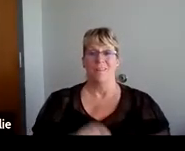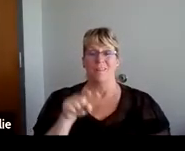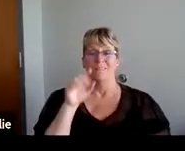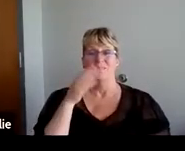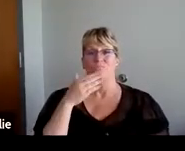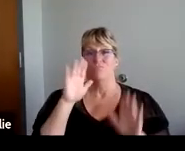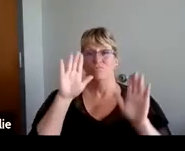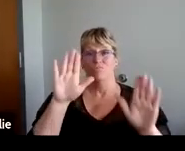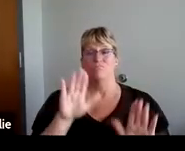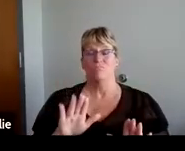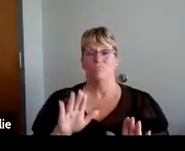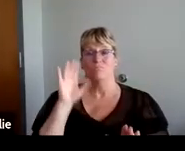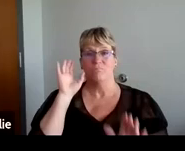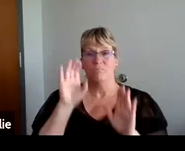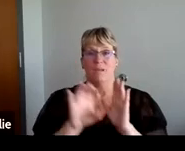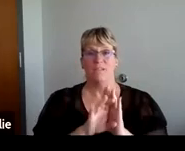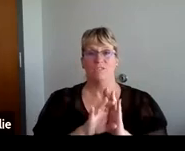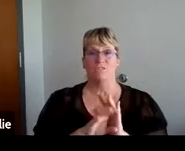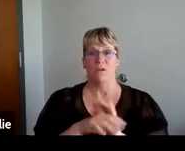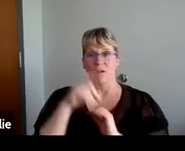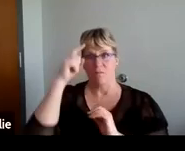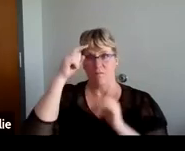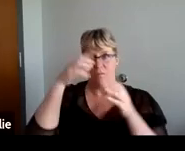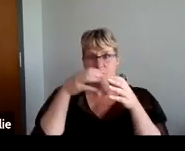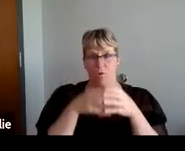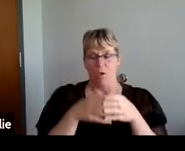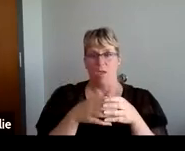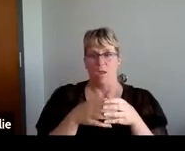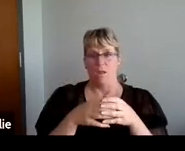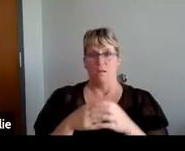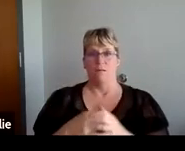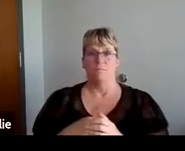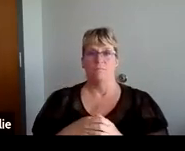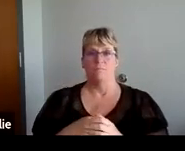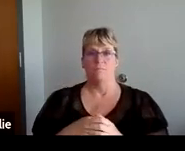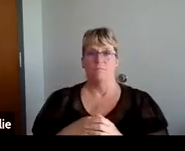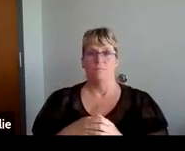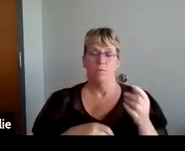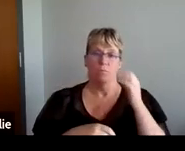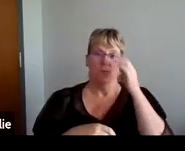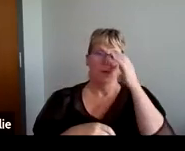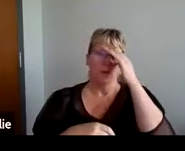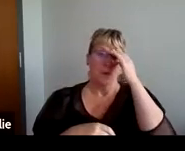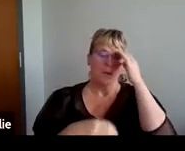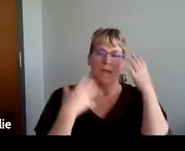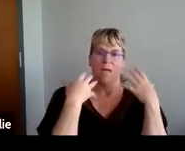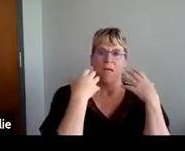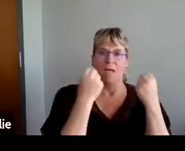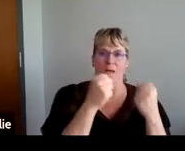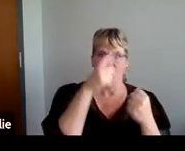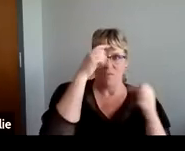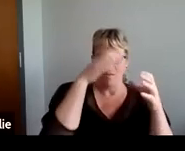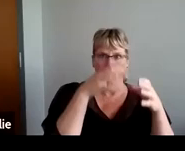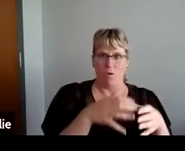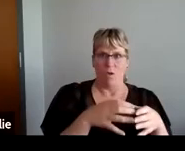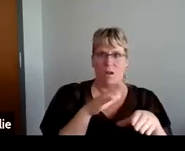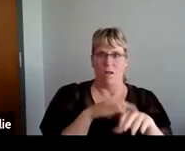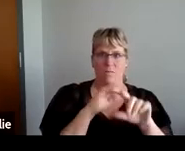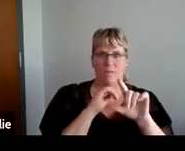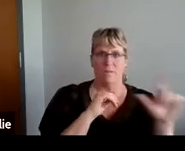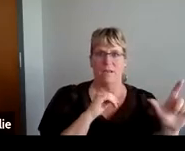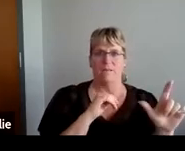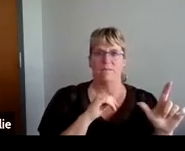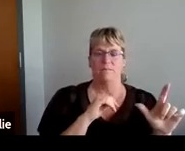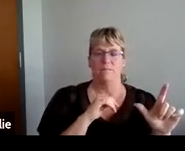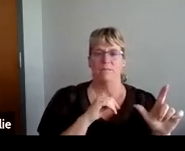of our brain and our brain on drugs. So this is a healthy brain on the left-hand side, and